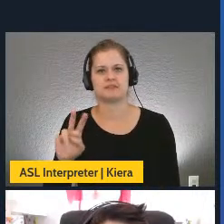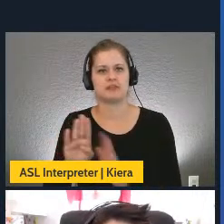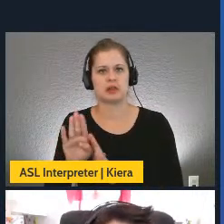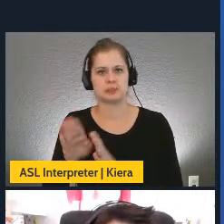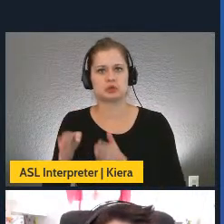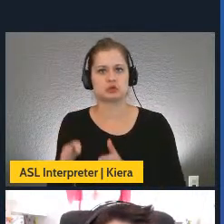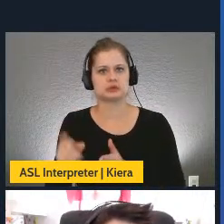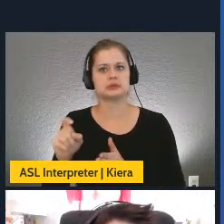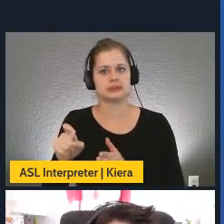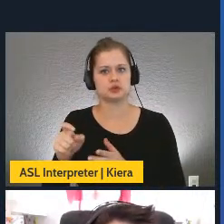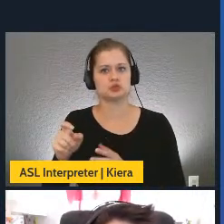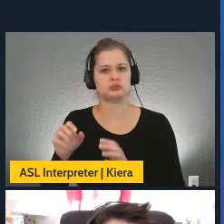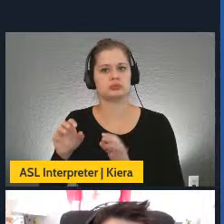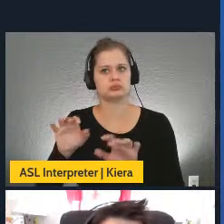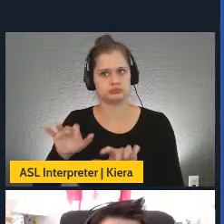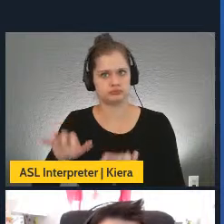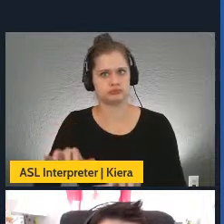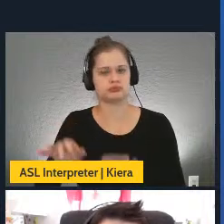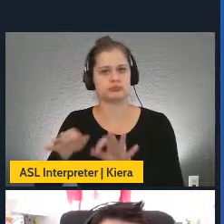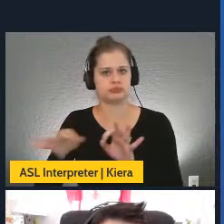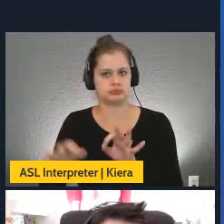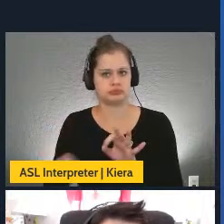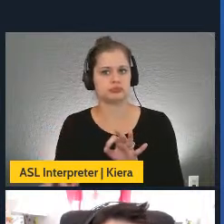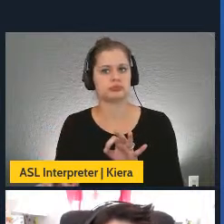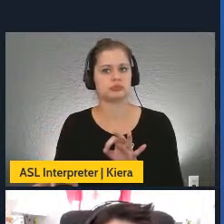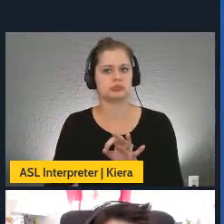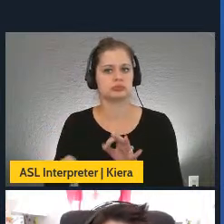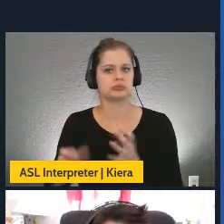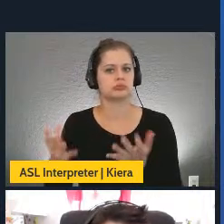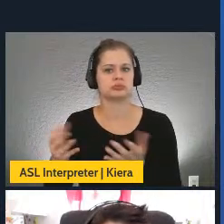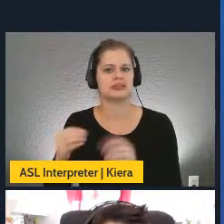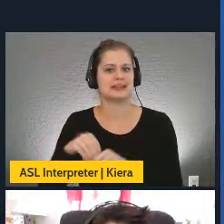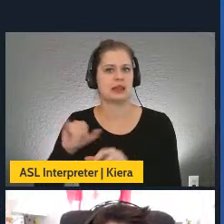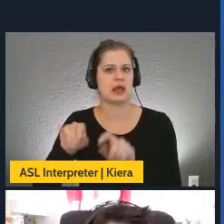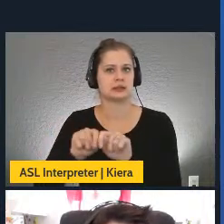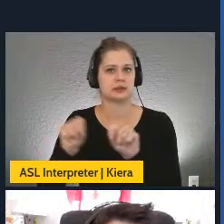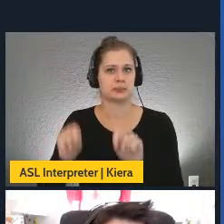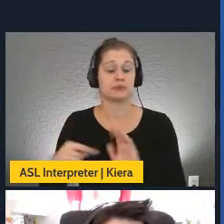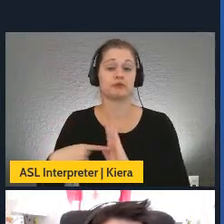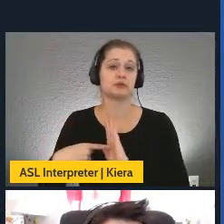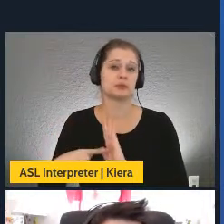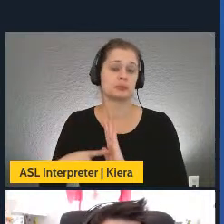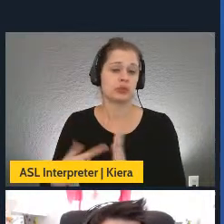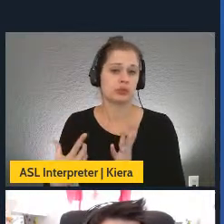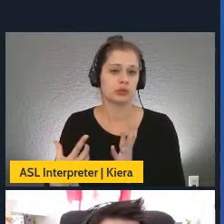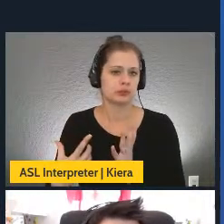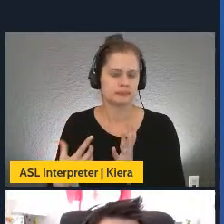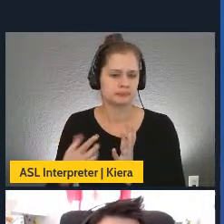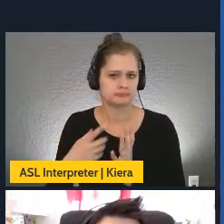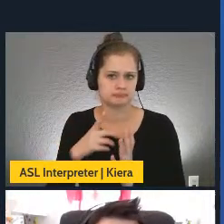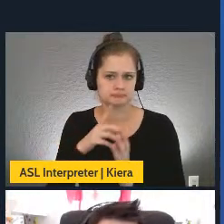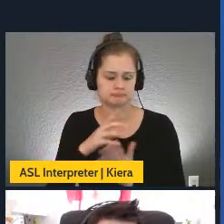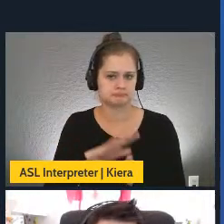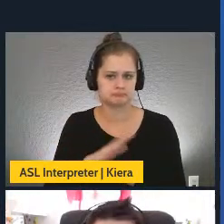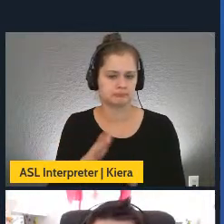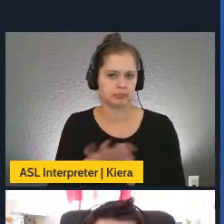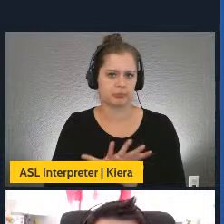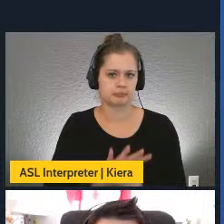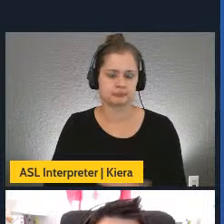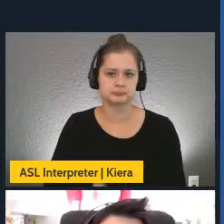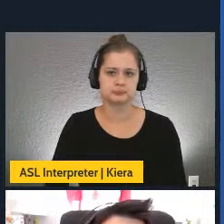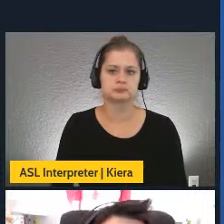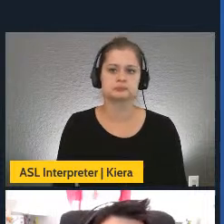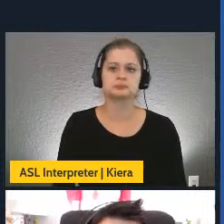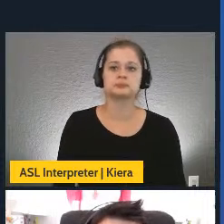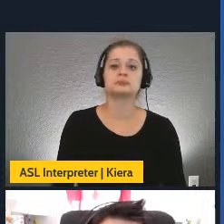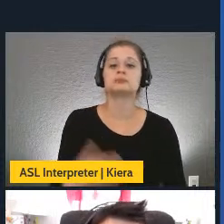placeholder that are in these templates. For example, here the data. Then we have the